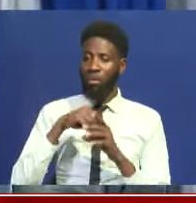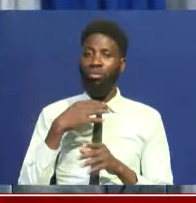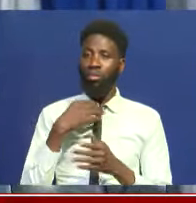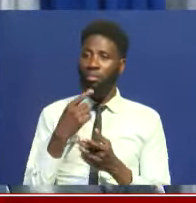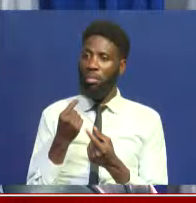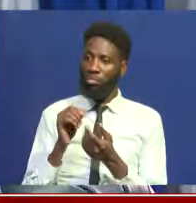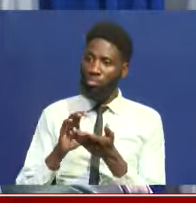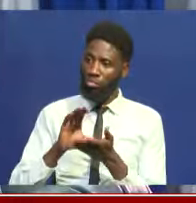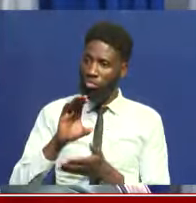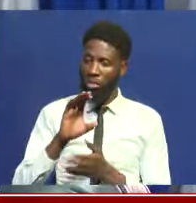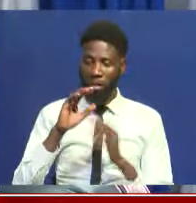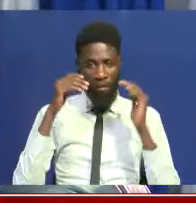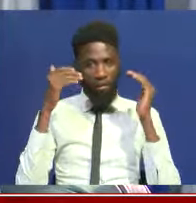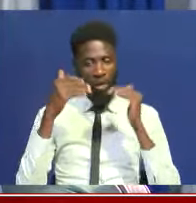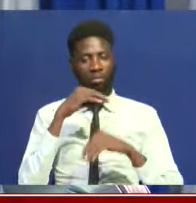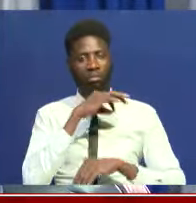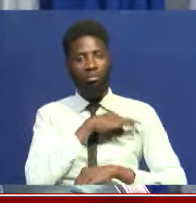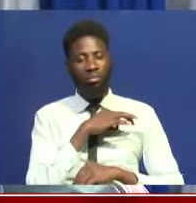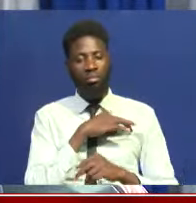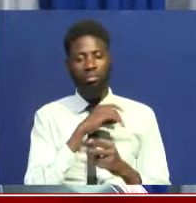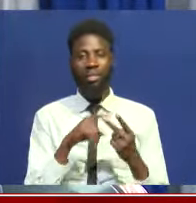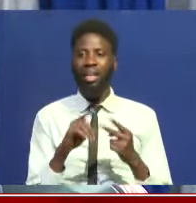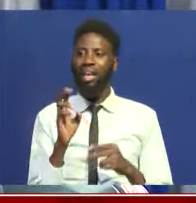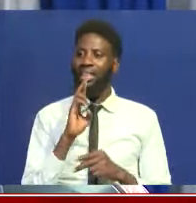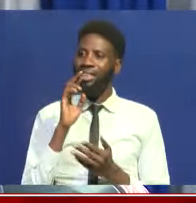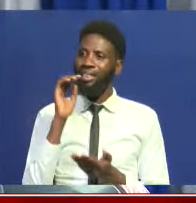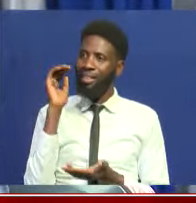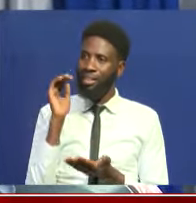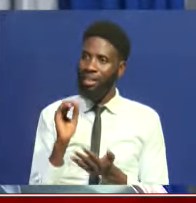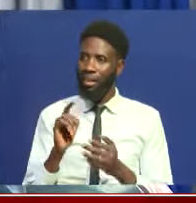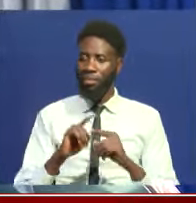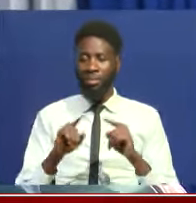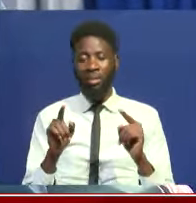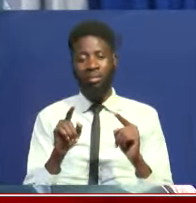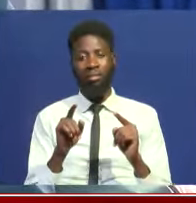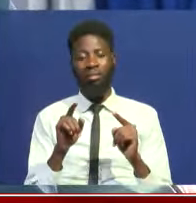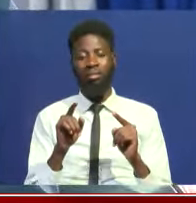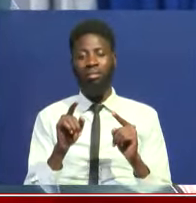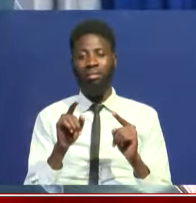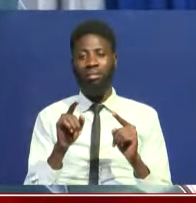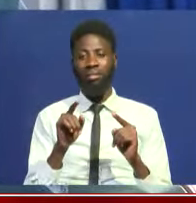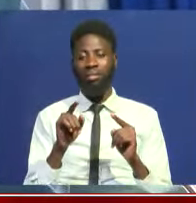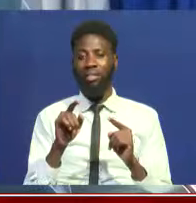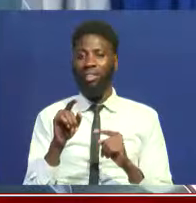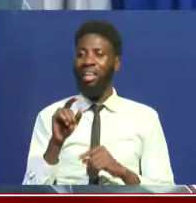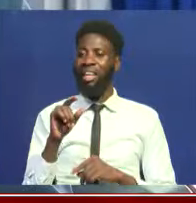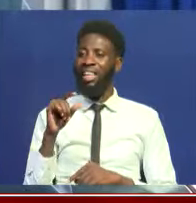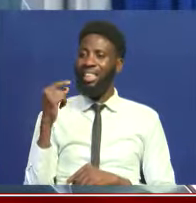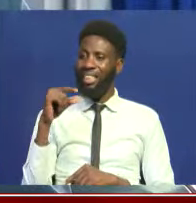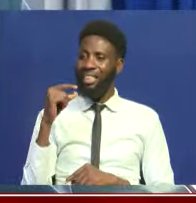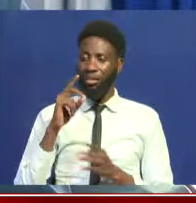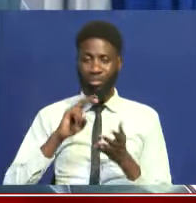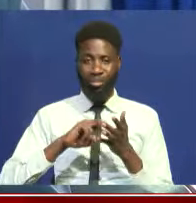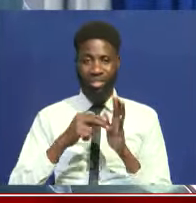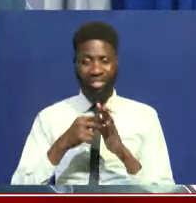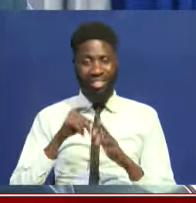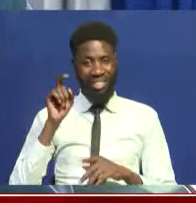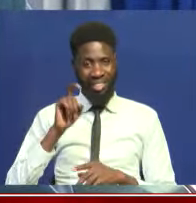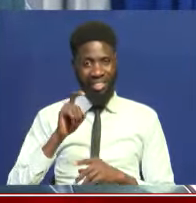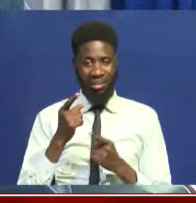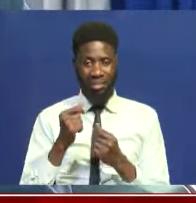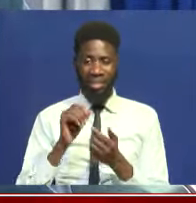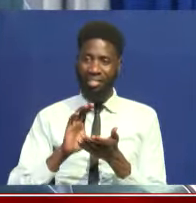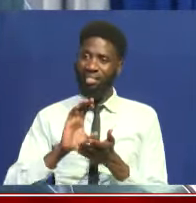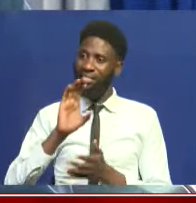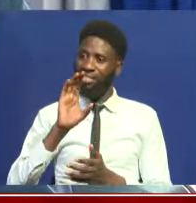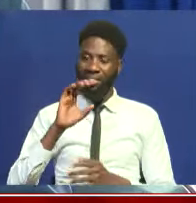know, yes. They're looking at minimized risks. Yeah. But greenhouse, or rather green projects, require very high capital.